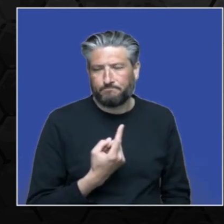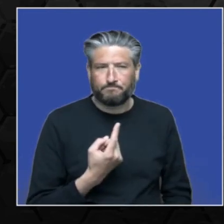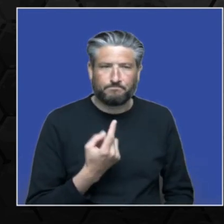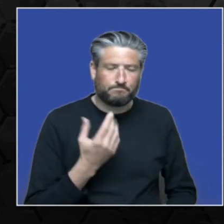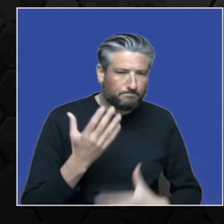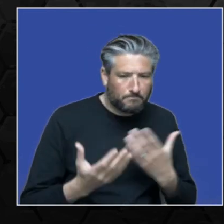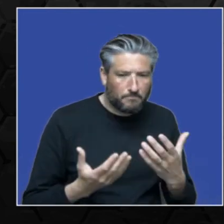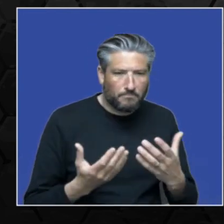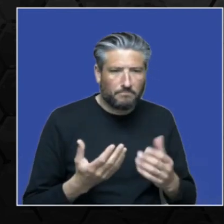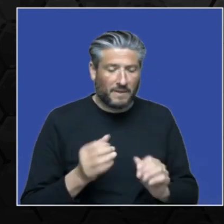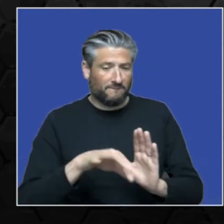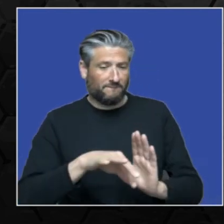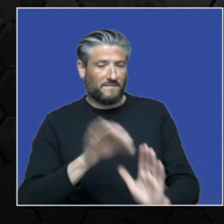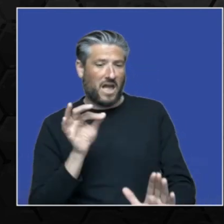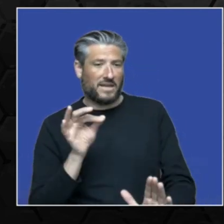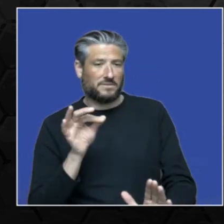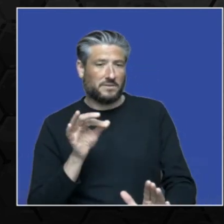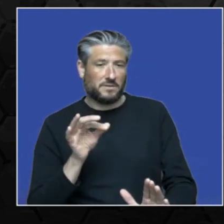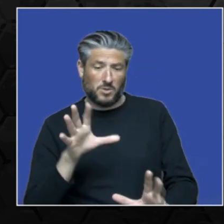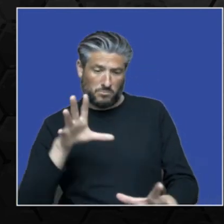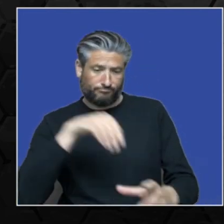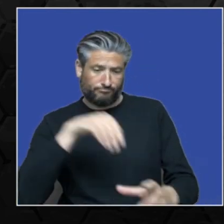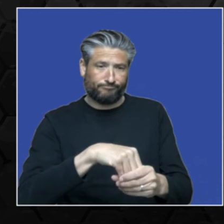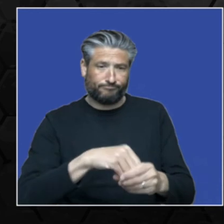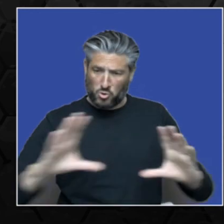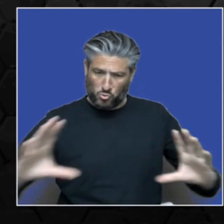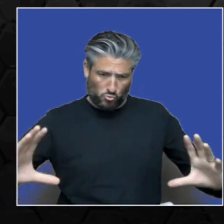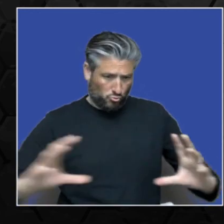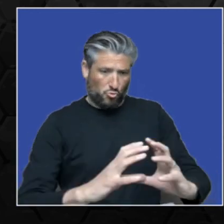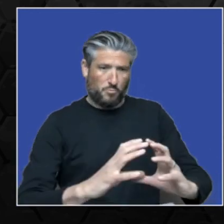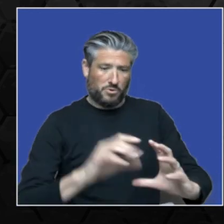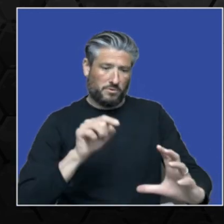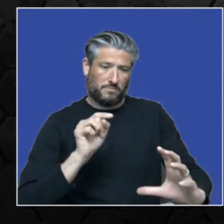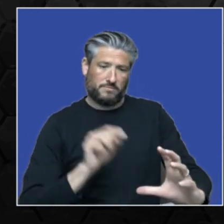of data, then we can predict.